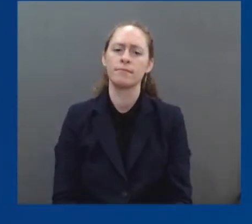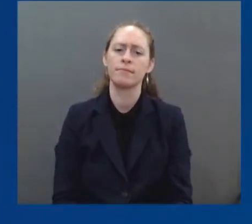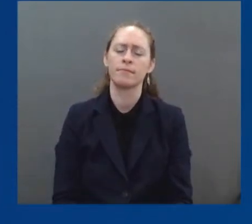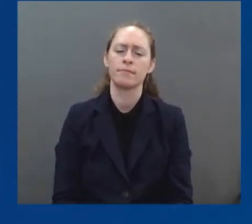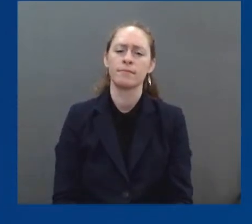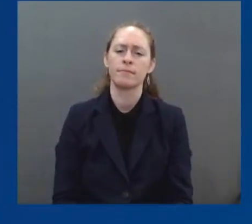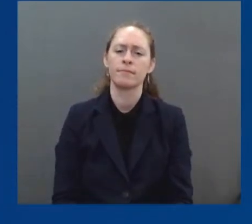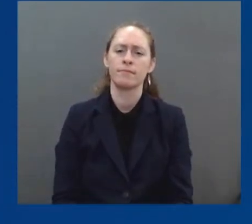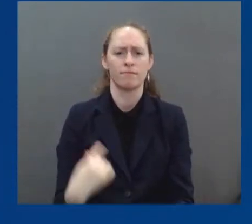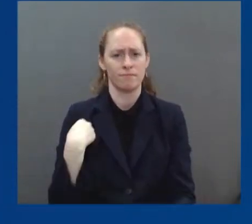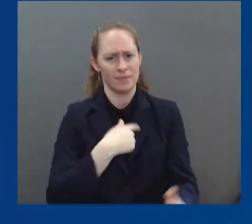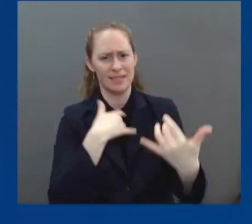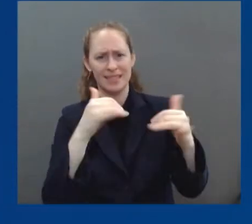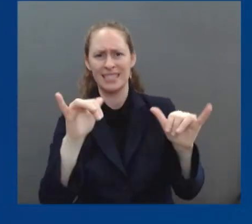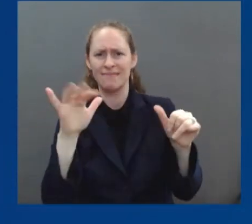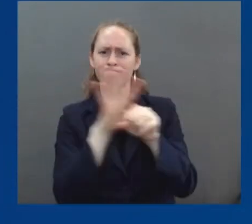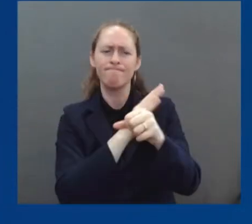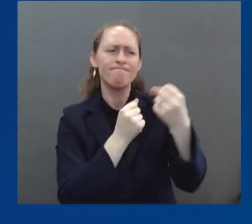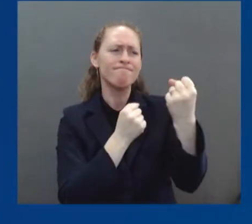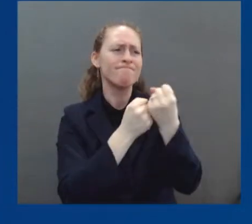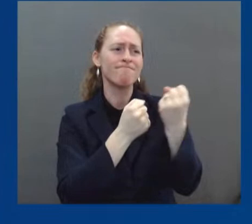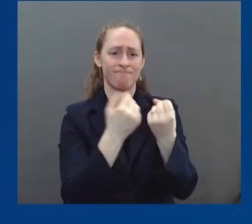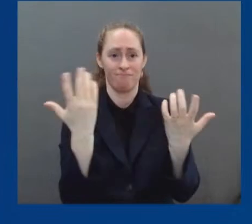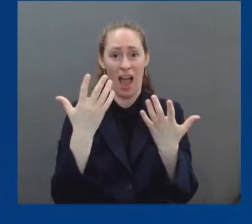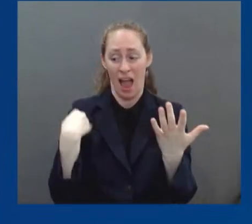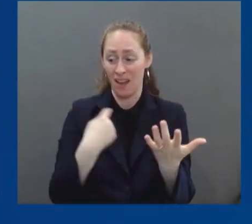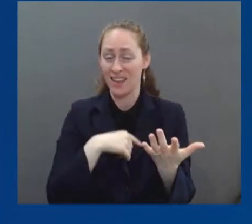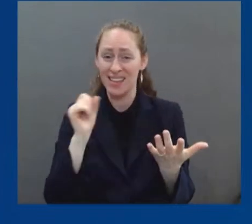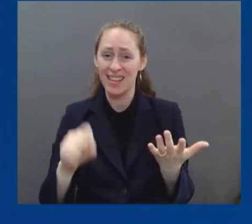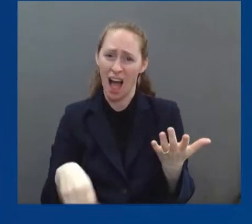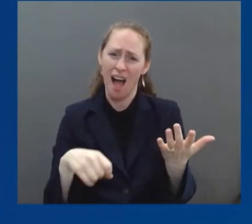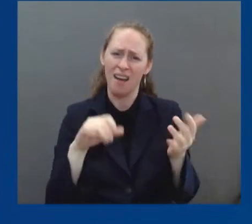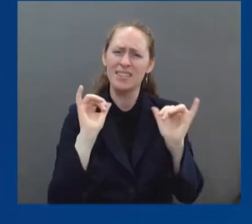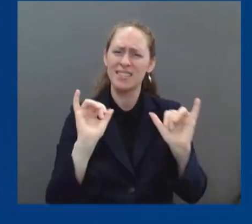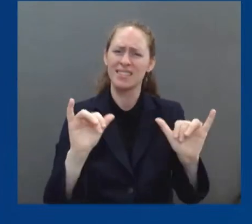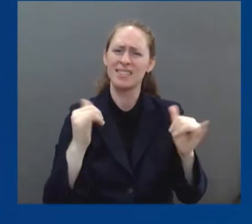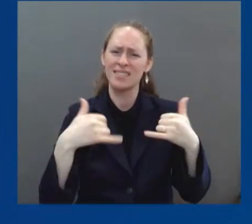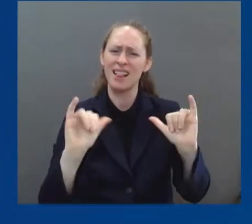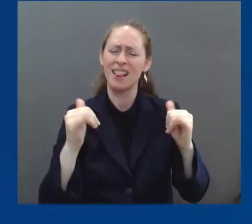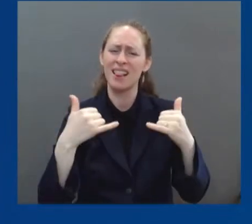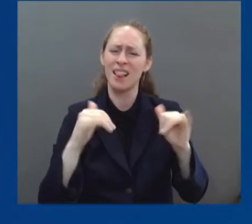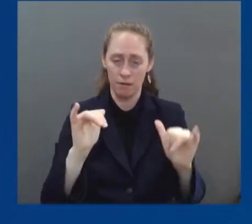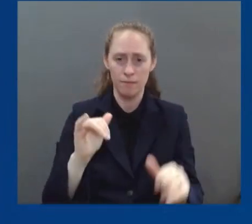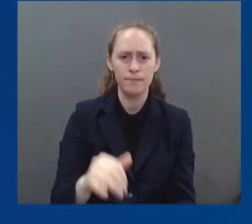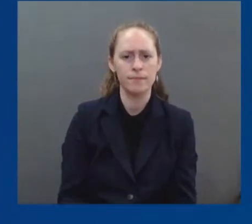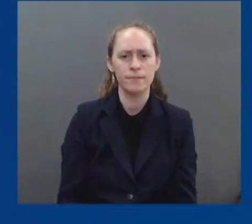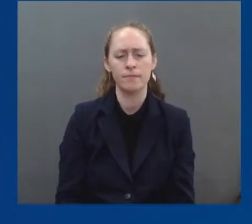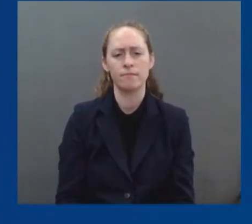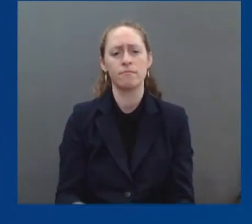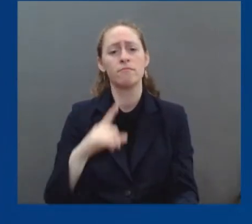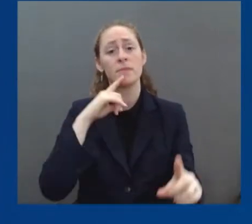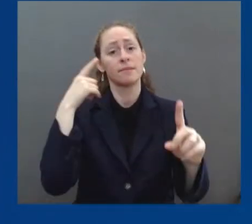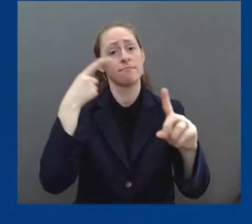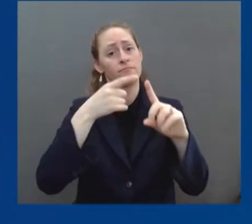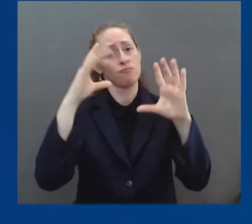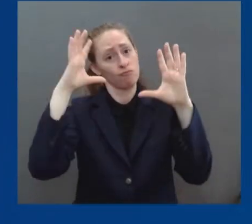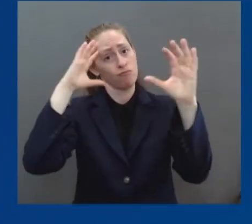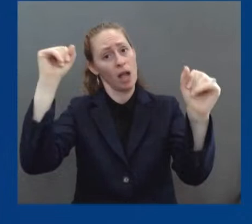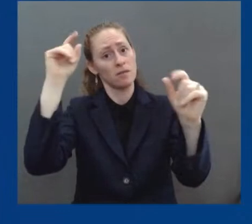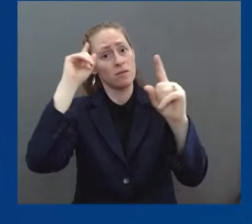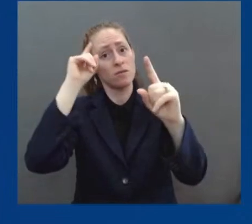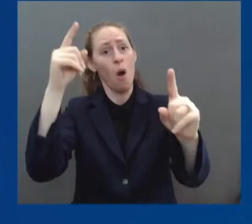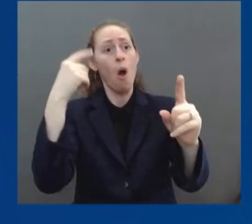At President Biden's direction, we've done more than just lead the global vaccination effort. We have pioneered the global vaccination